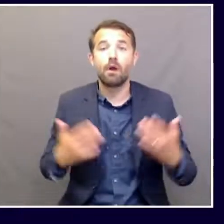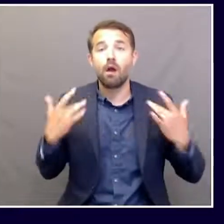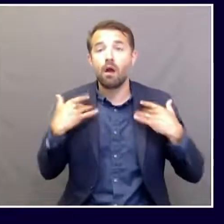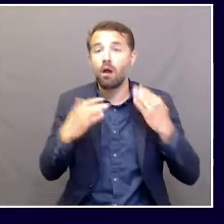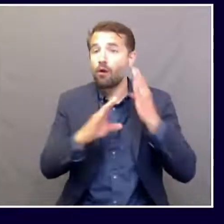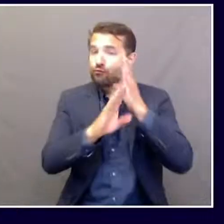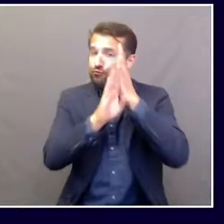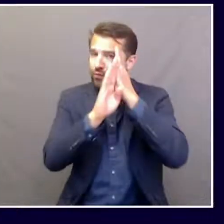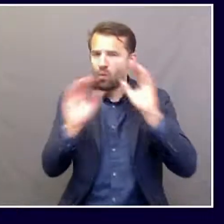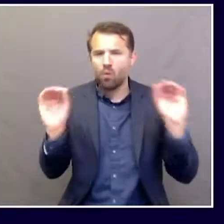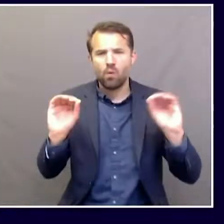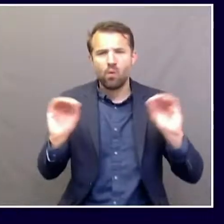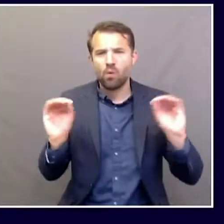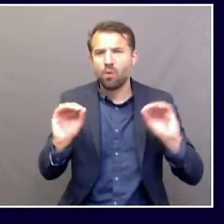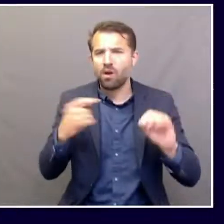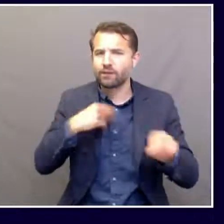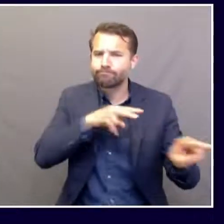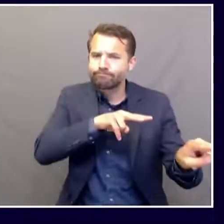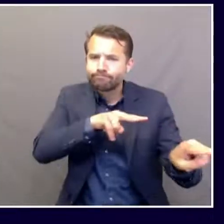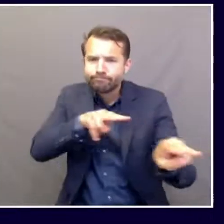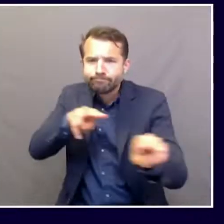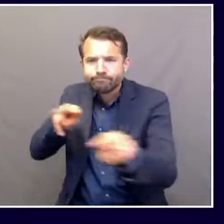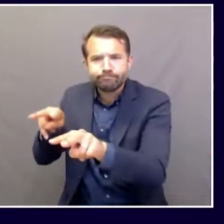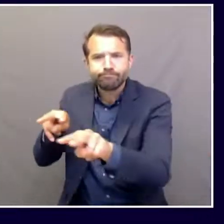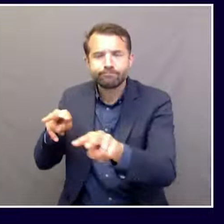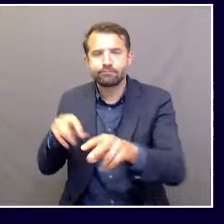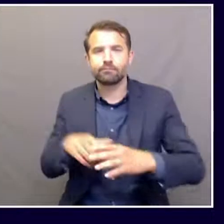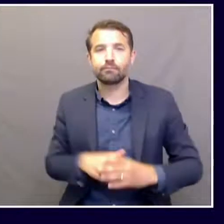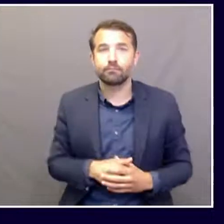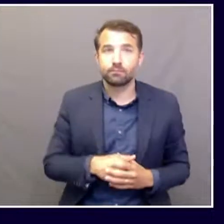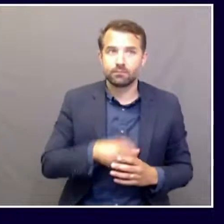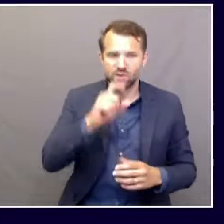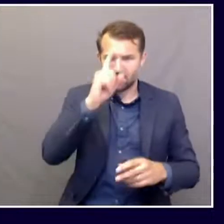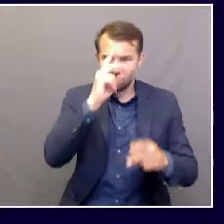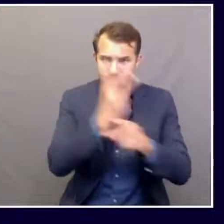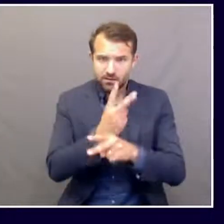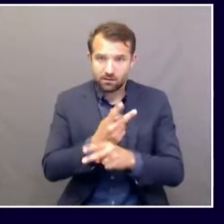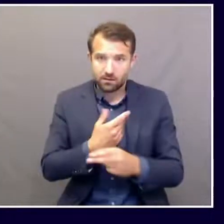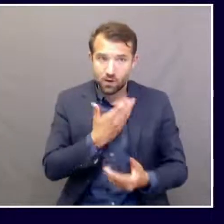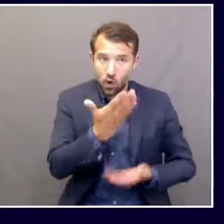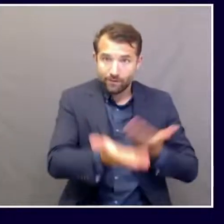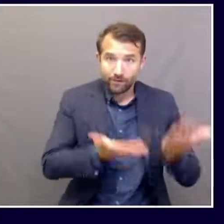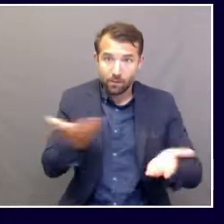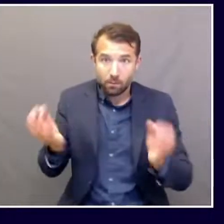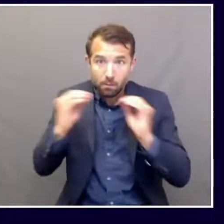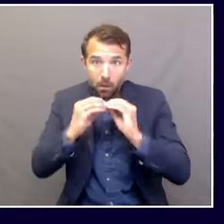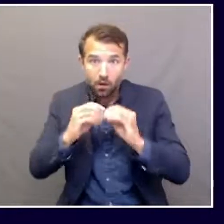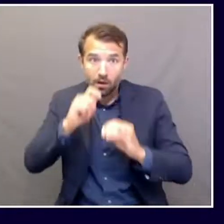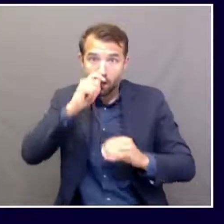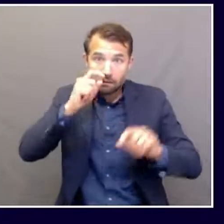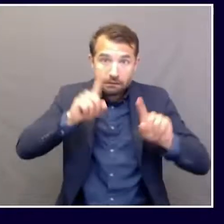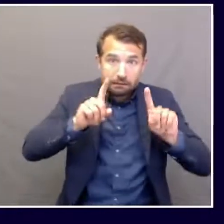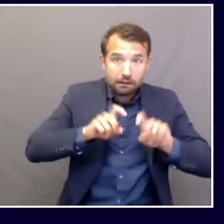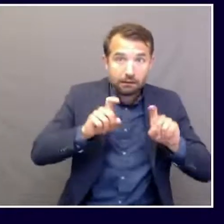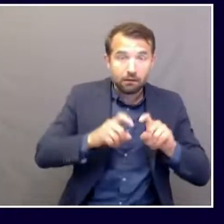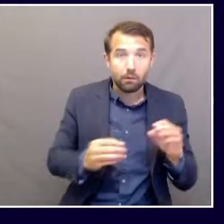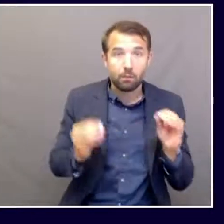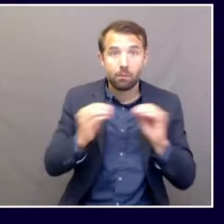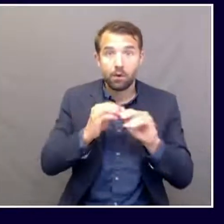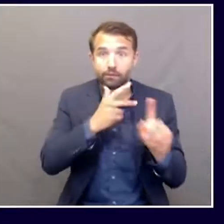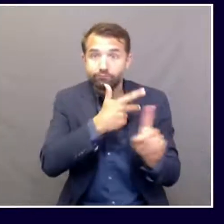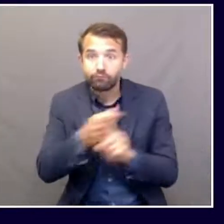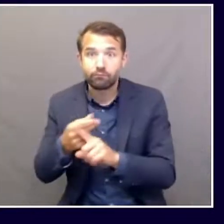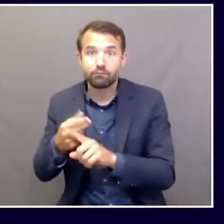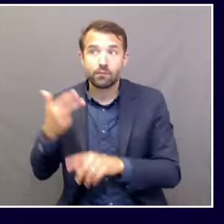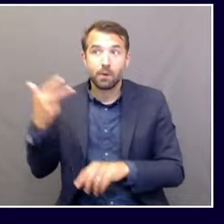things that need to happen, increasing testing, increasing availability of vaccines. We're not slowing down on it. I'm